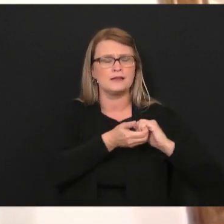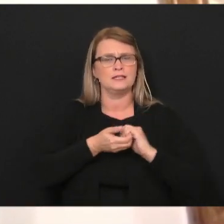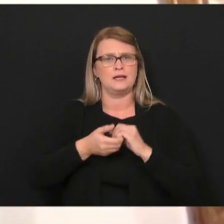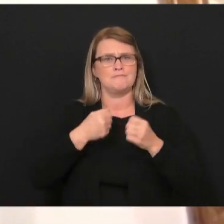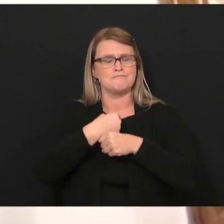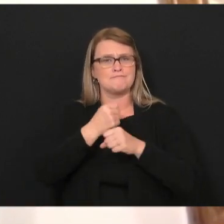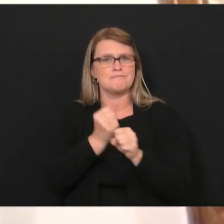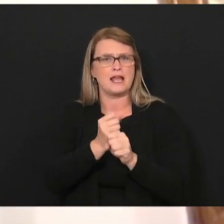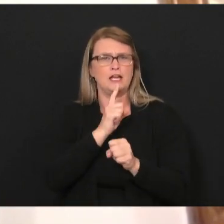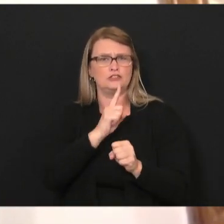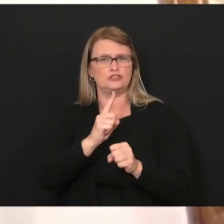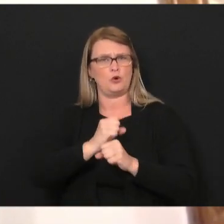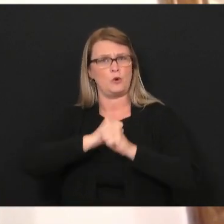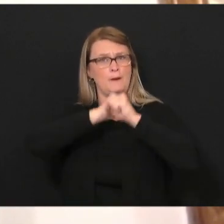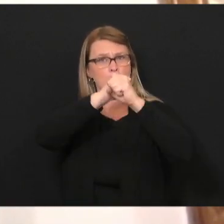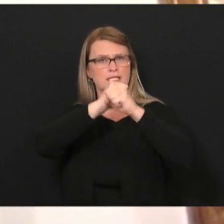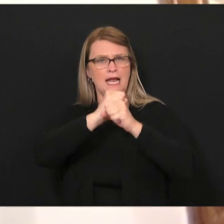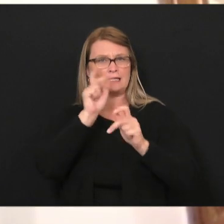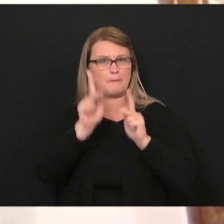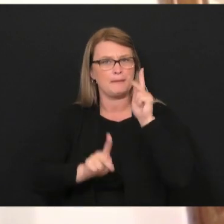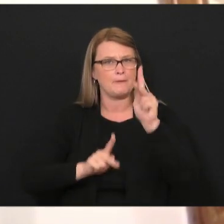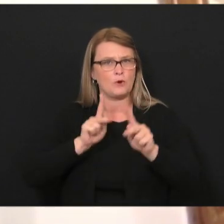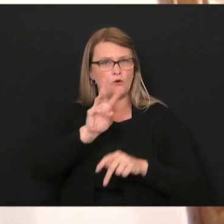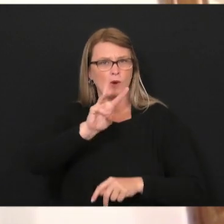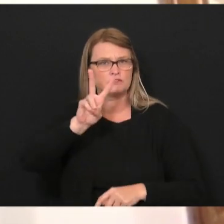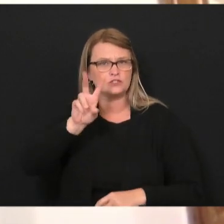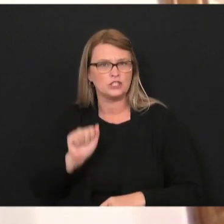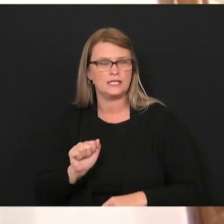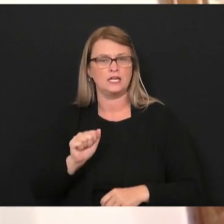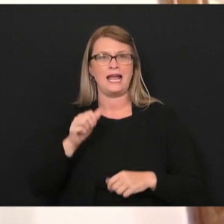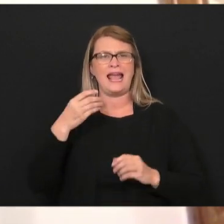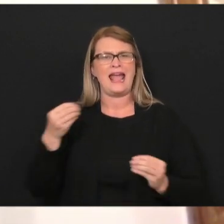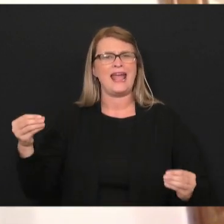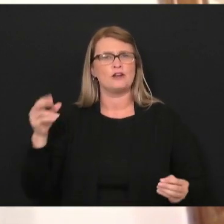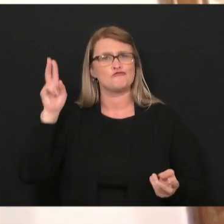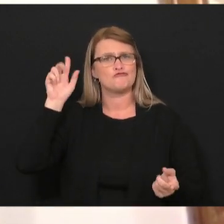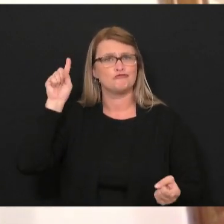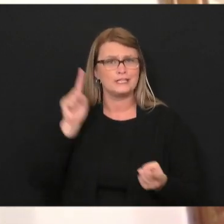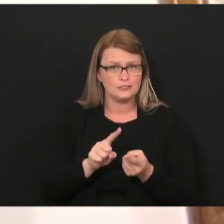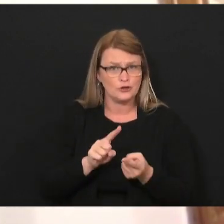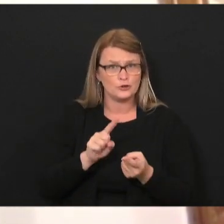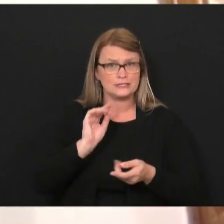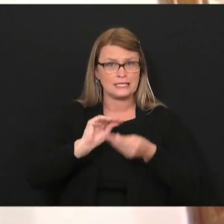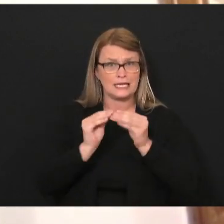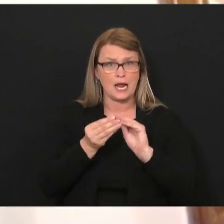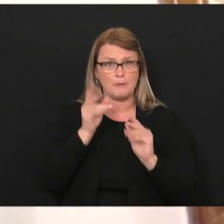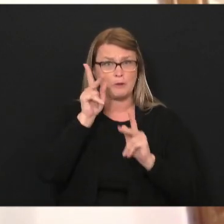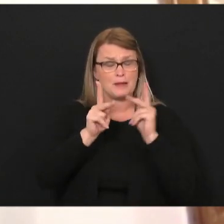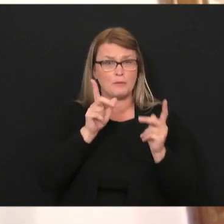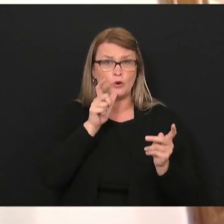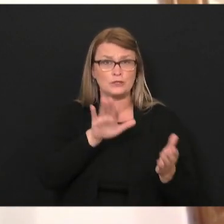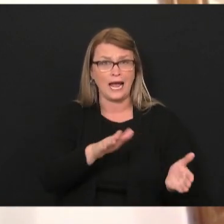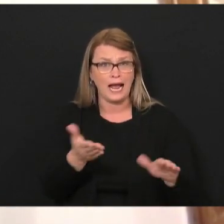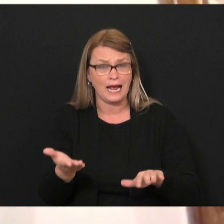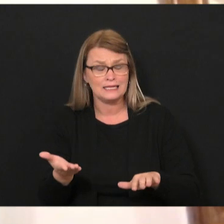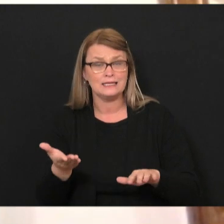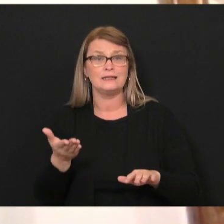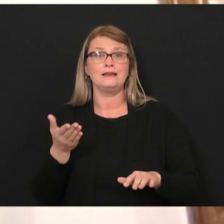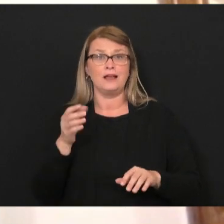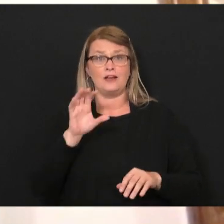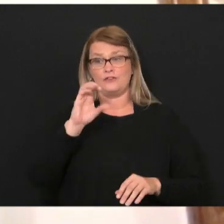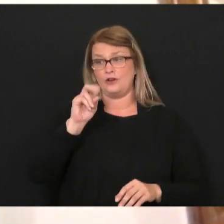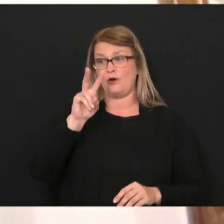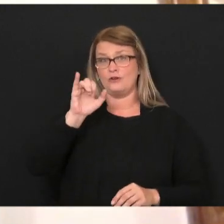sure that we protect our citizens, as the governor said, try to reduce the number of people that die of the COVID